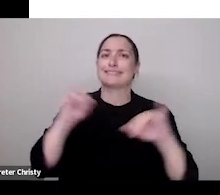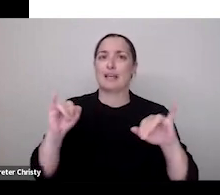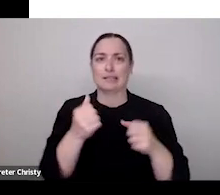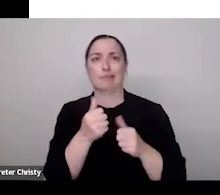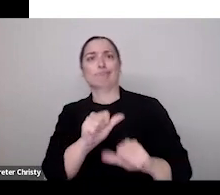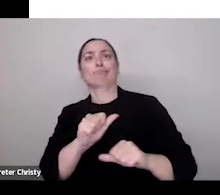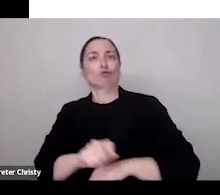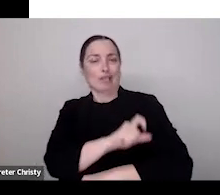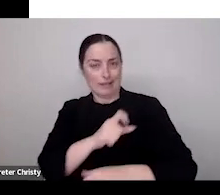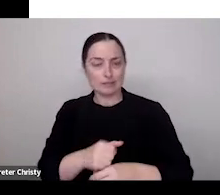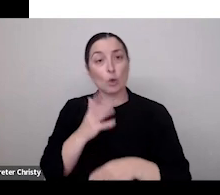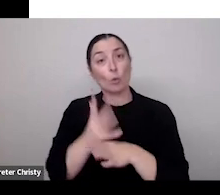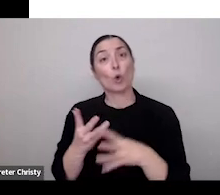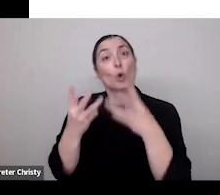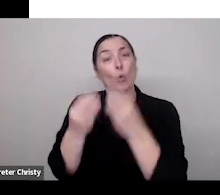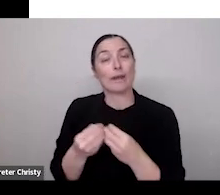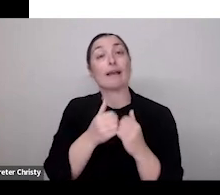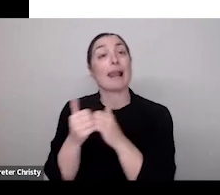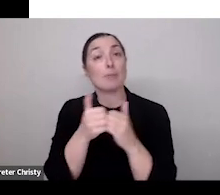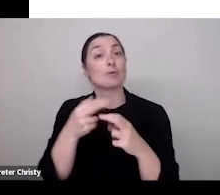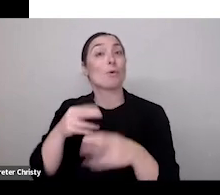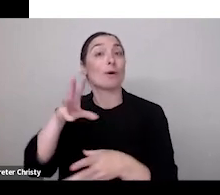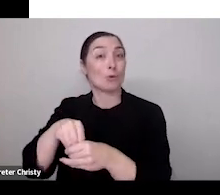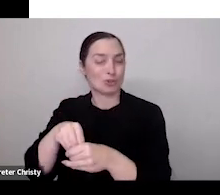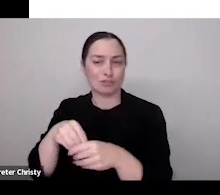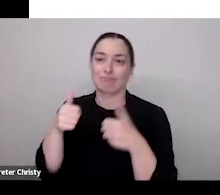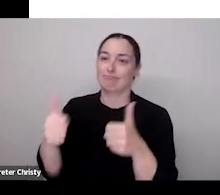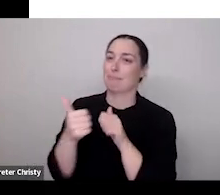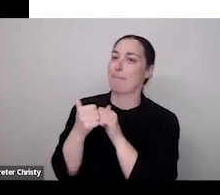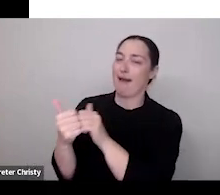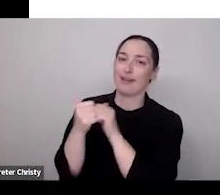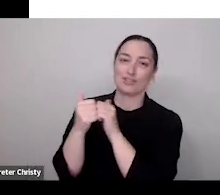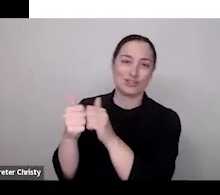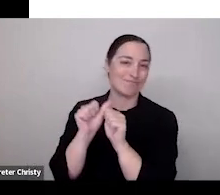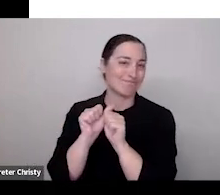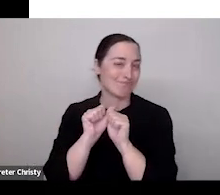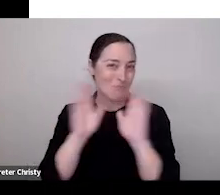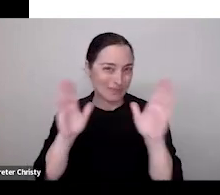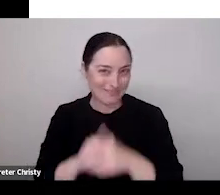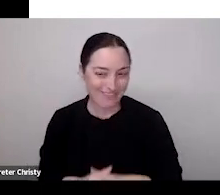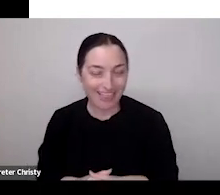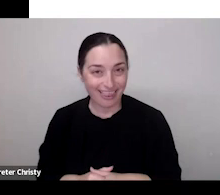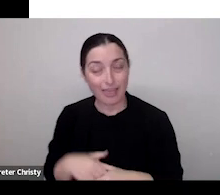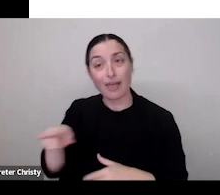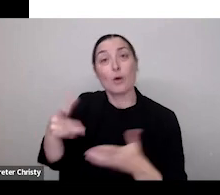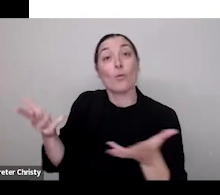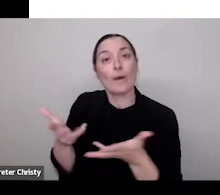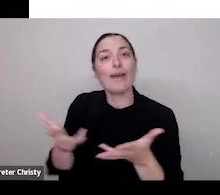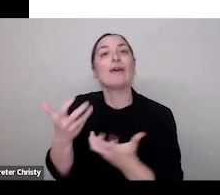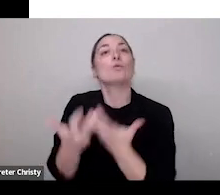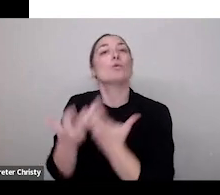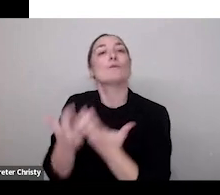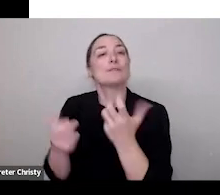partnership with Collaborating for Inclusion, and it's been a wonderful partnership, I have to say. They are based at the University of